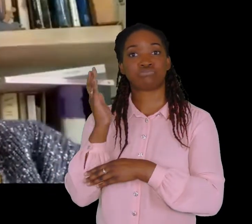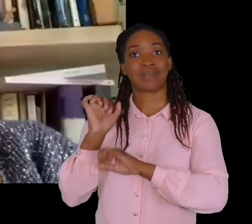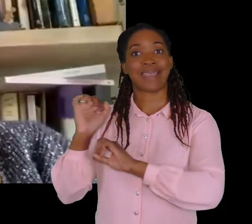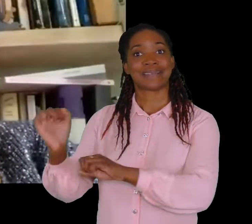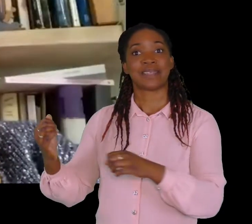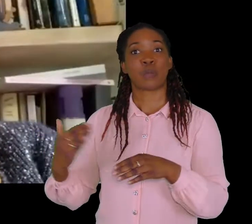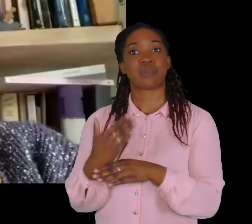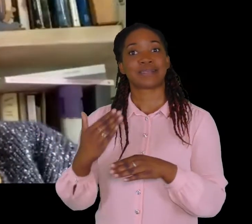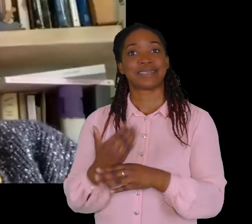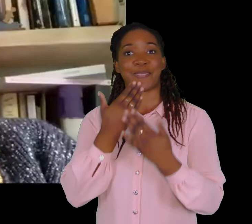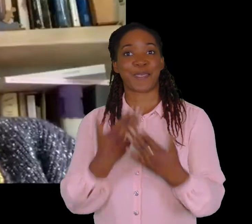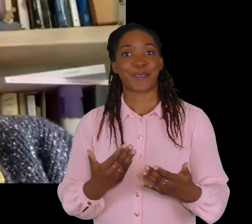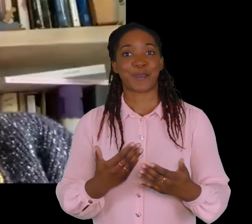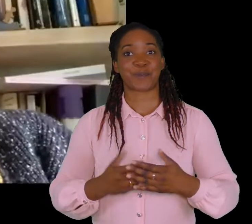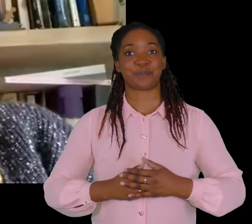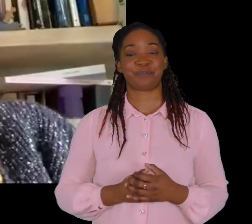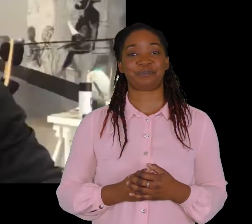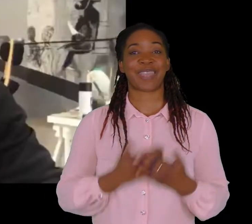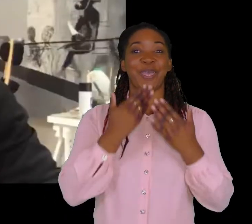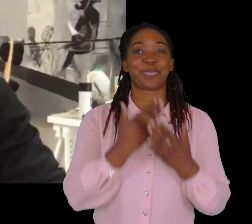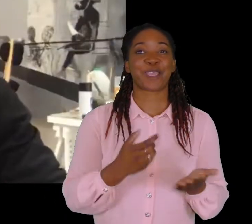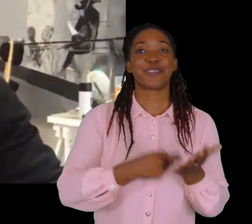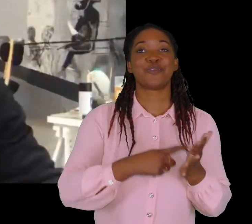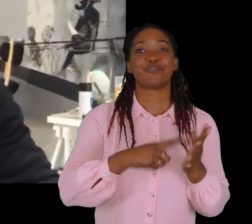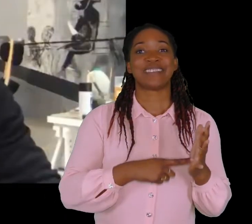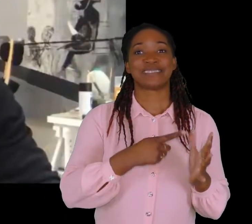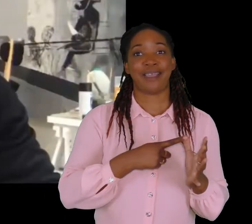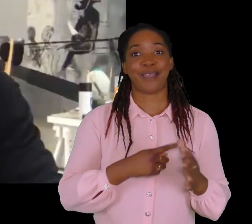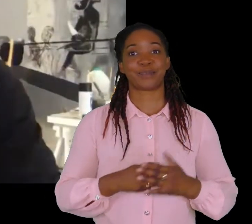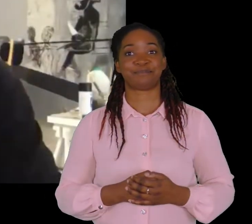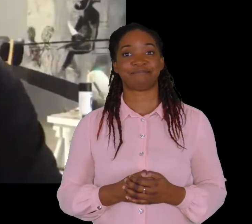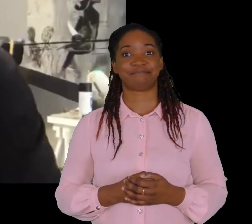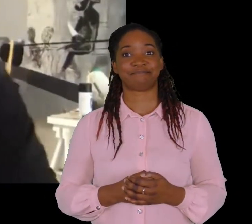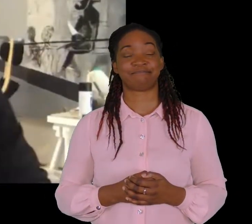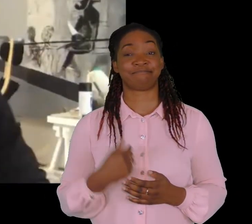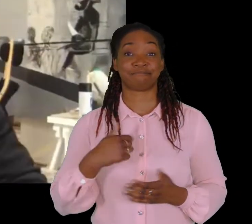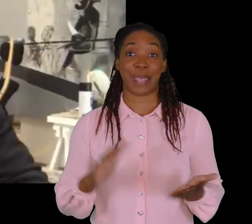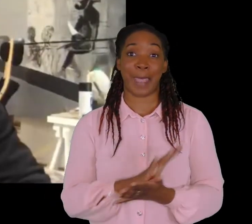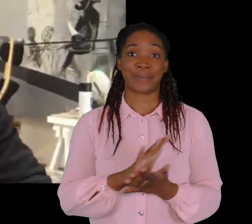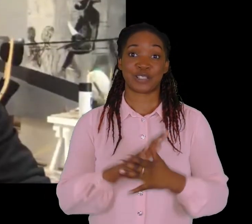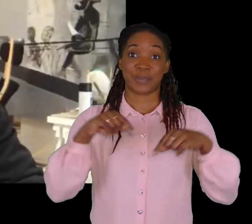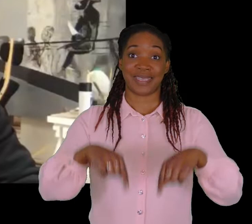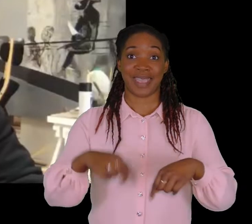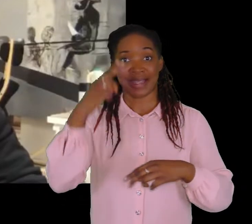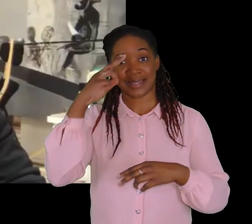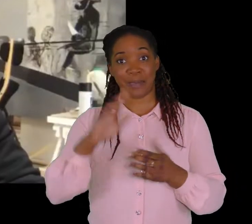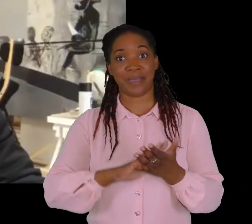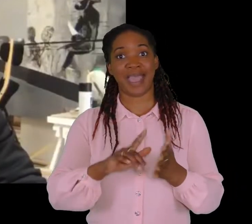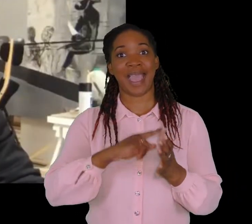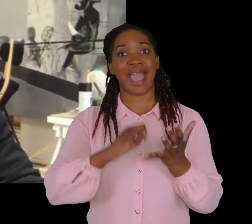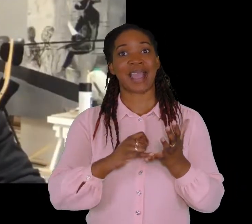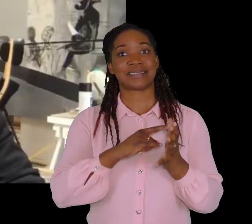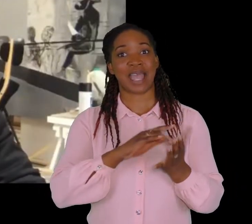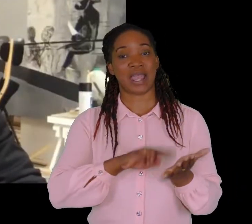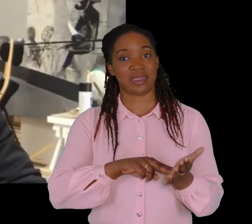about his practice. Thank you. Thank you, Rita. I'm very pleased to be here, and my name is